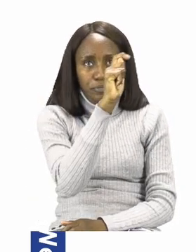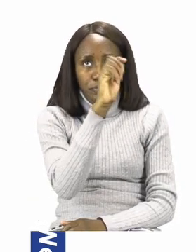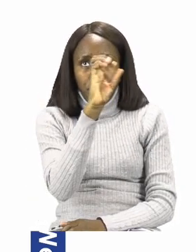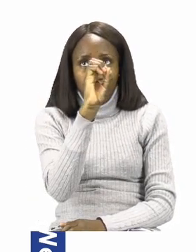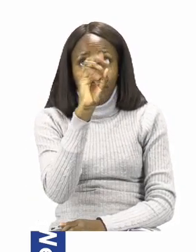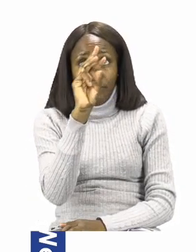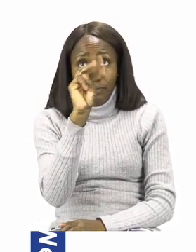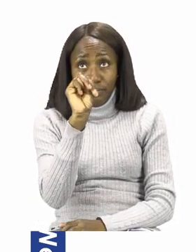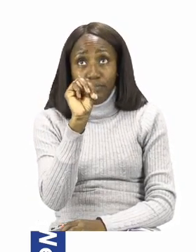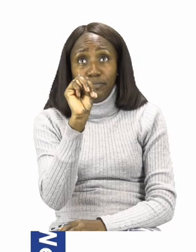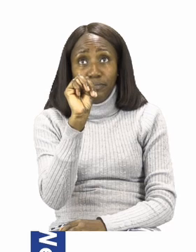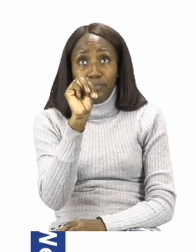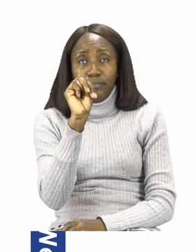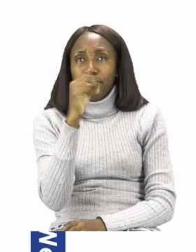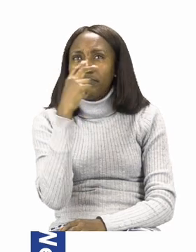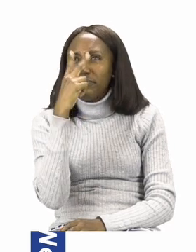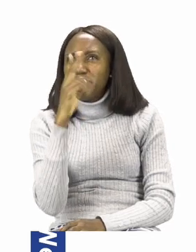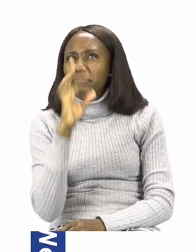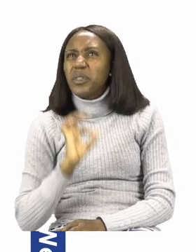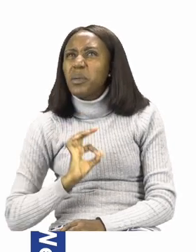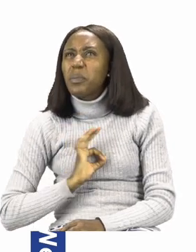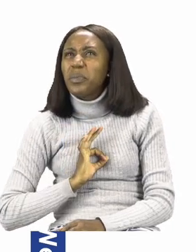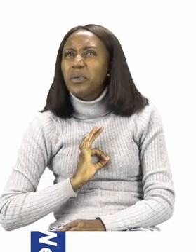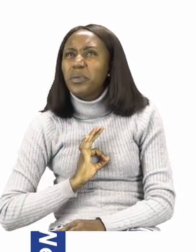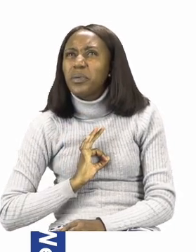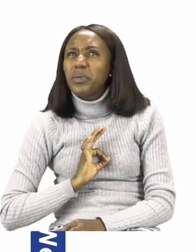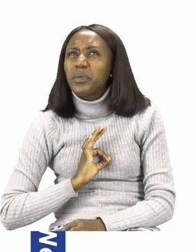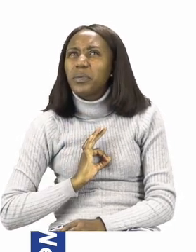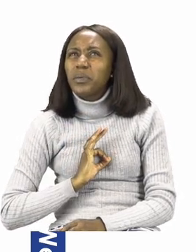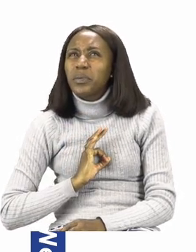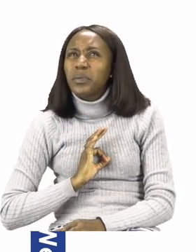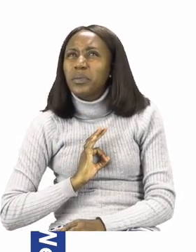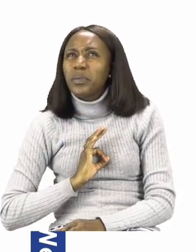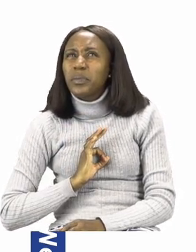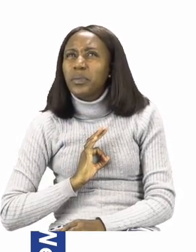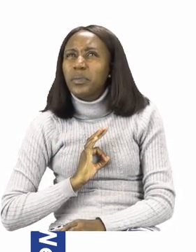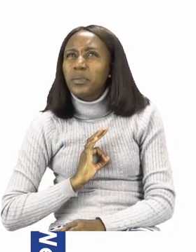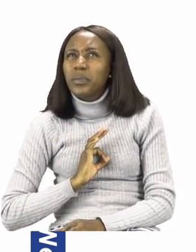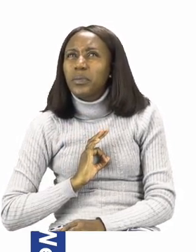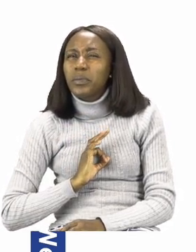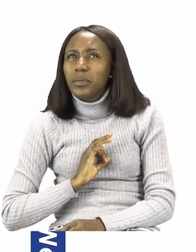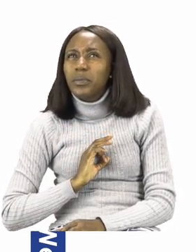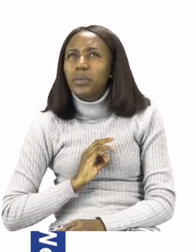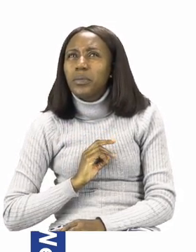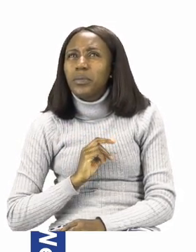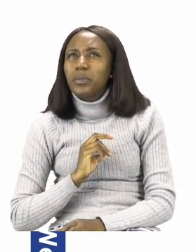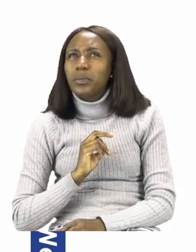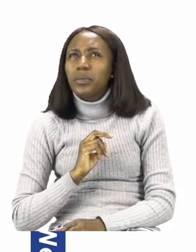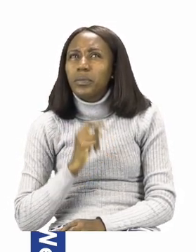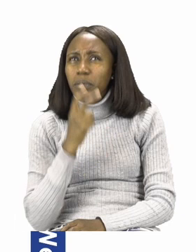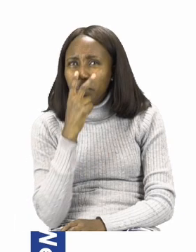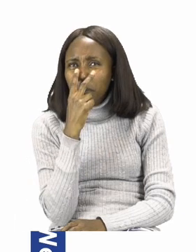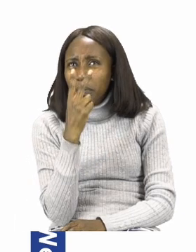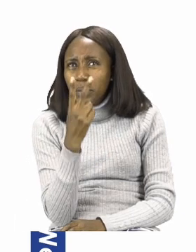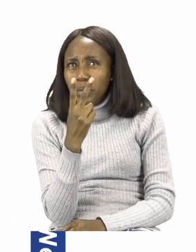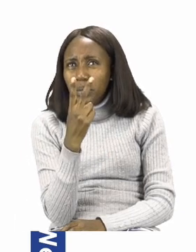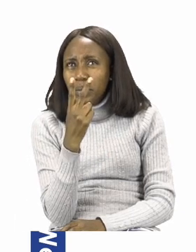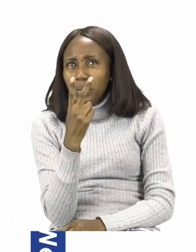let's quickly look at the medals. So if we count it as it appears like that on the